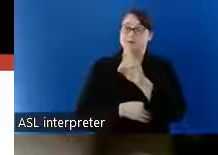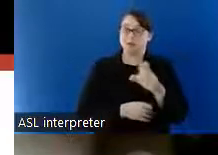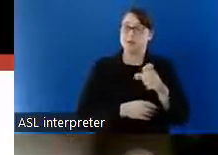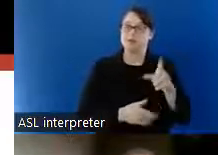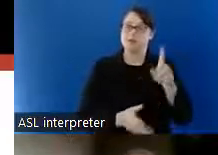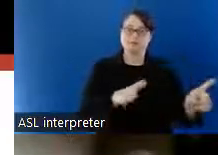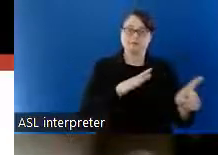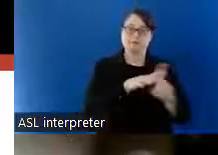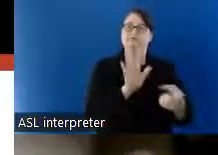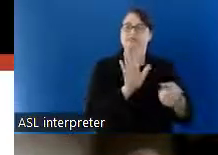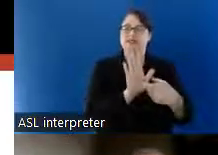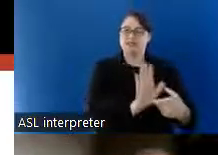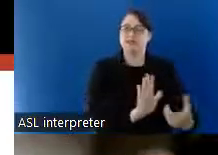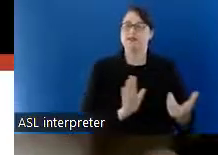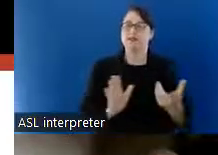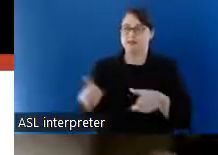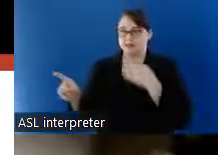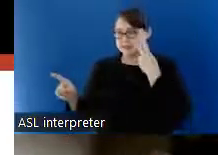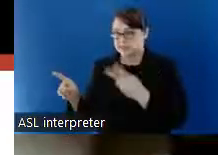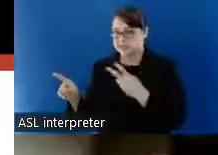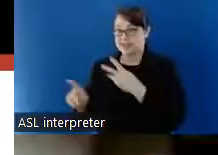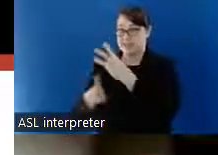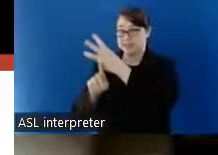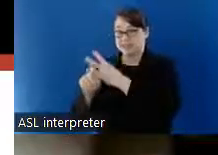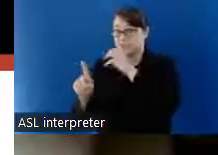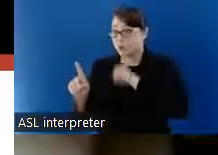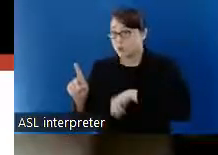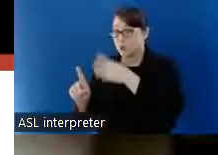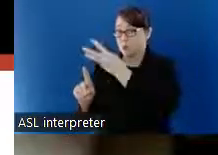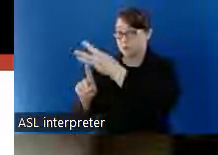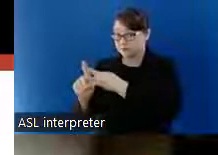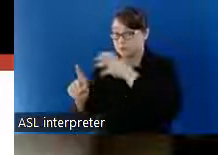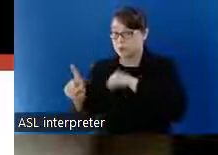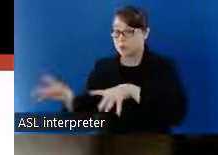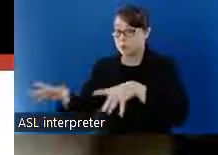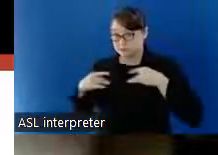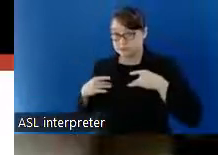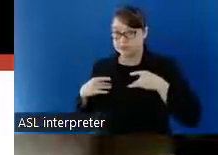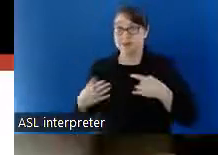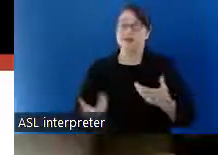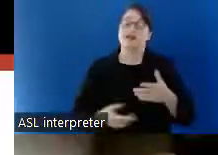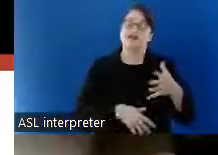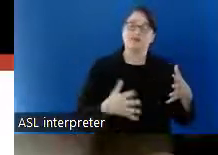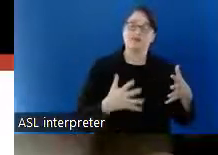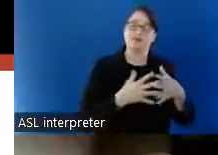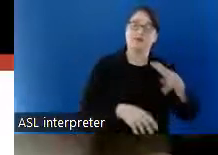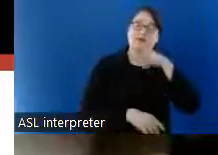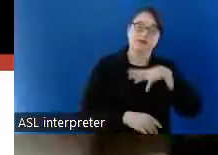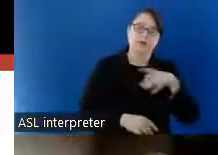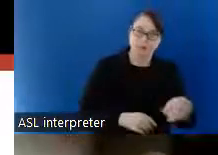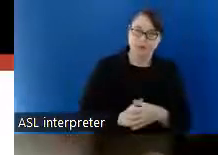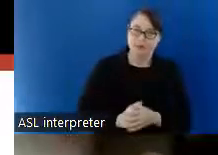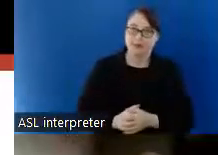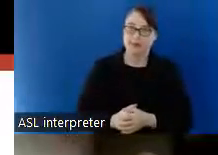a 6-month-old and among a female. However, this fact did not prevent media and the public from stigmatizing monkeypox or the